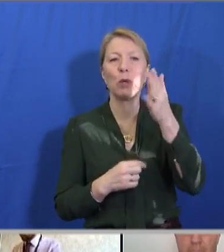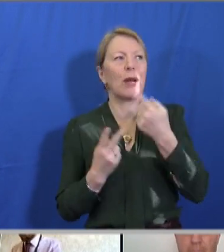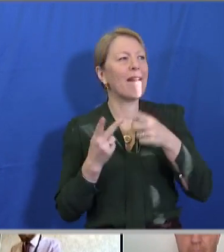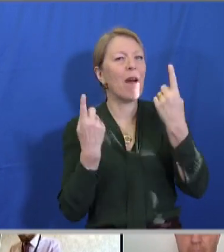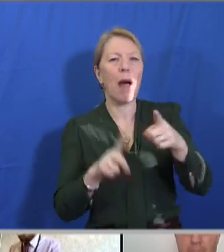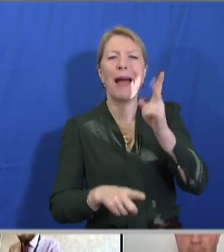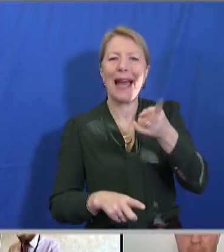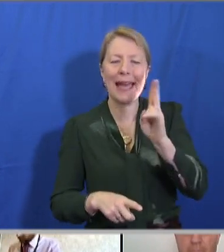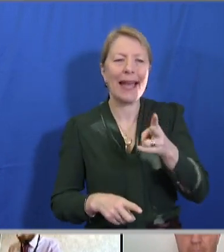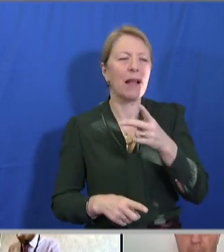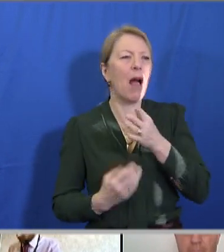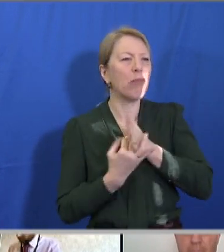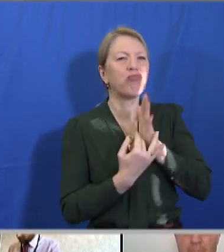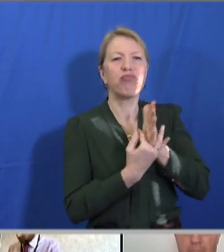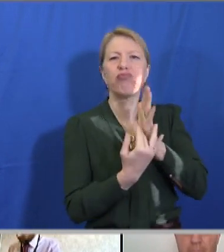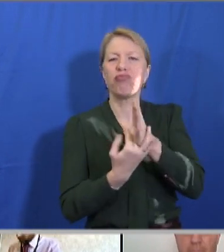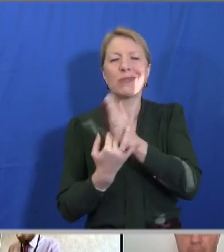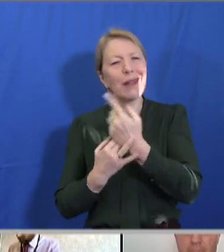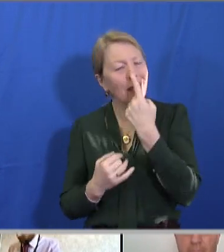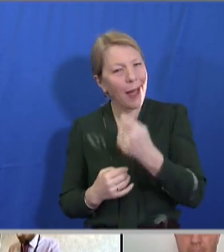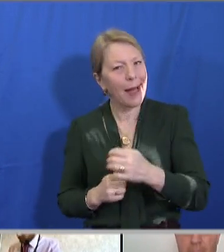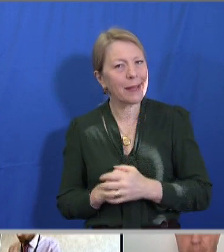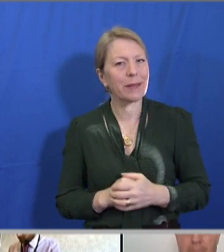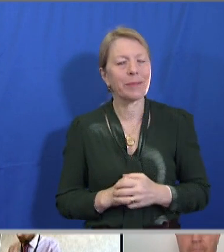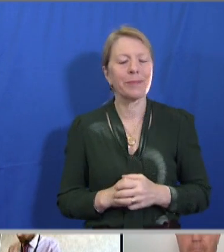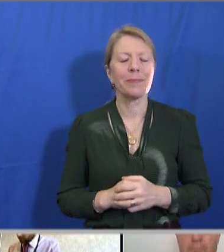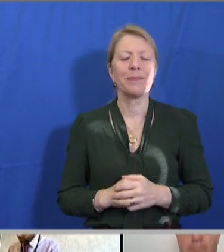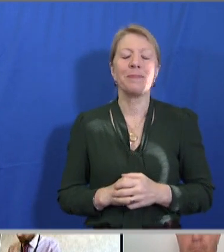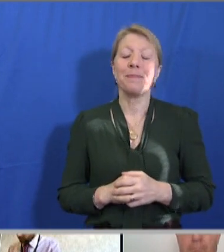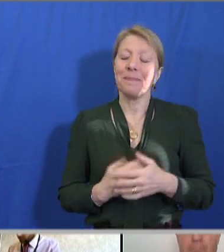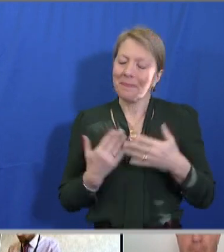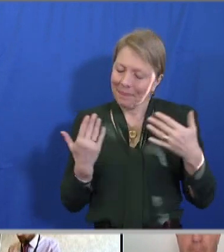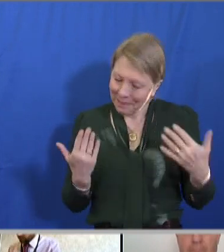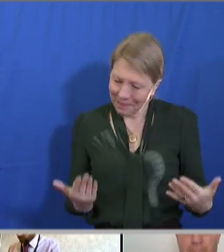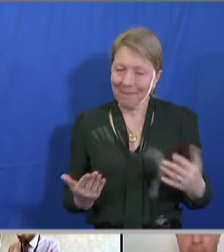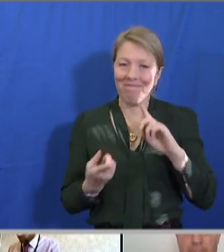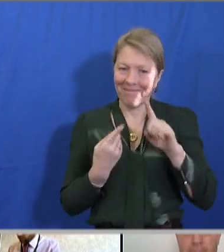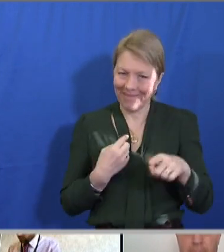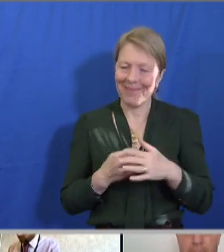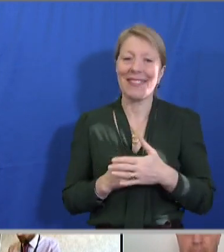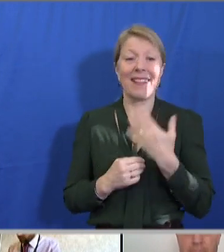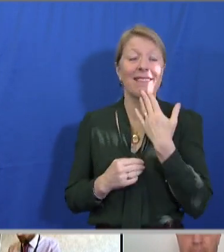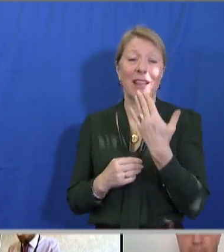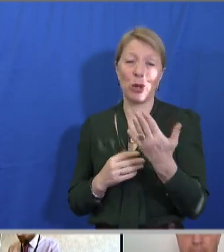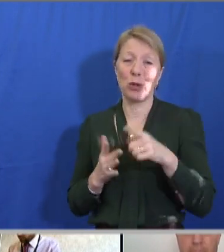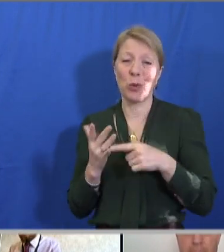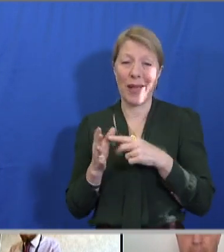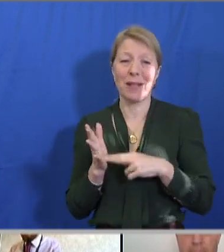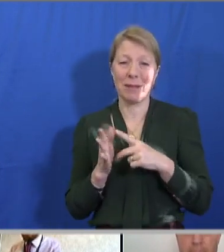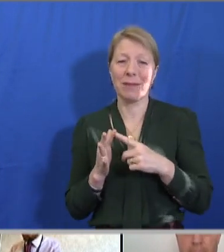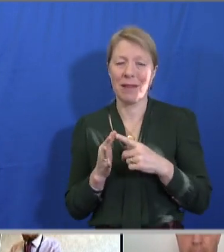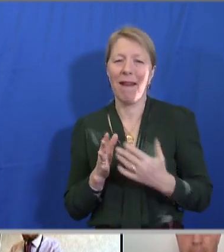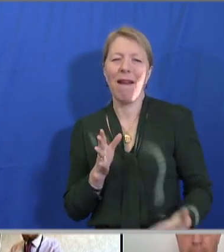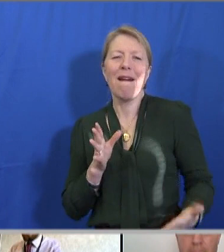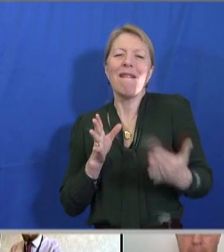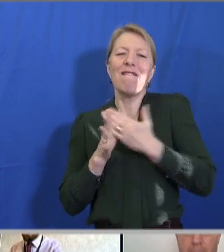Thanks, Joanne. And again, a very important point. And I suppose when we looked at testing, especially at the start, was about mass testing